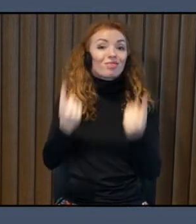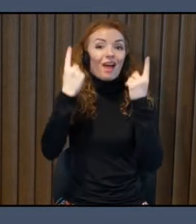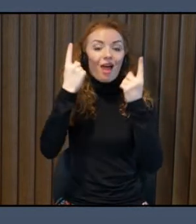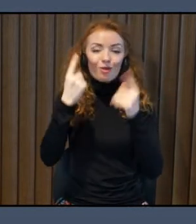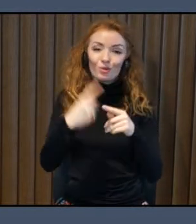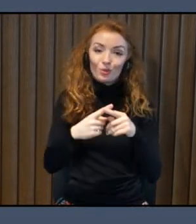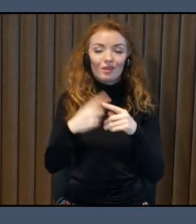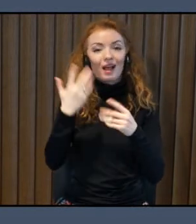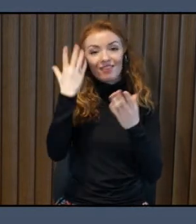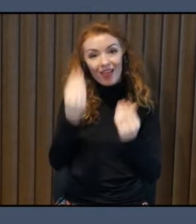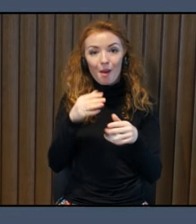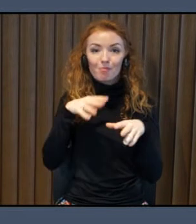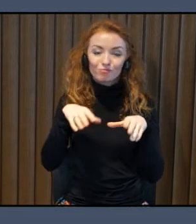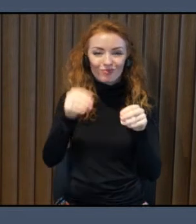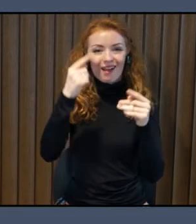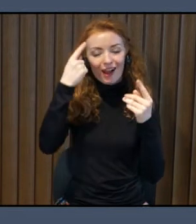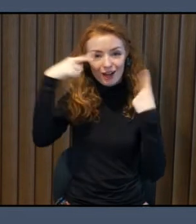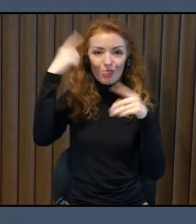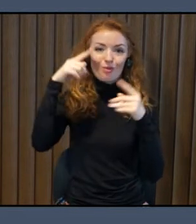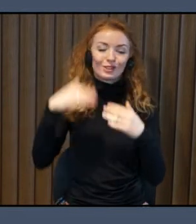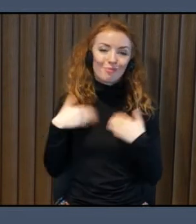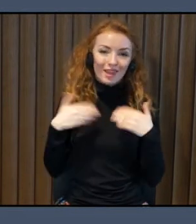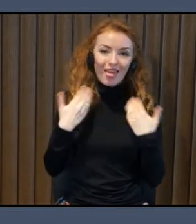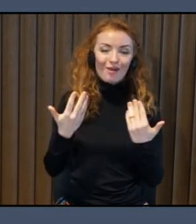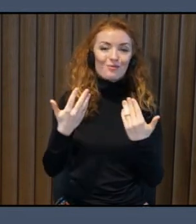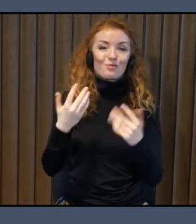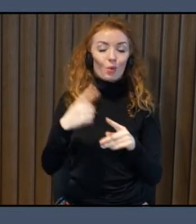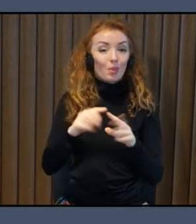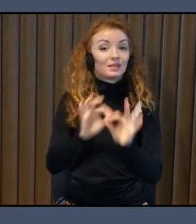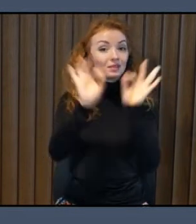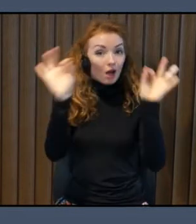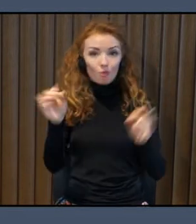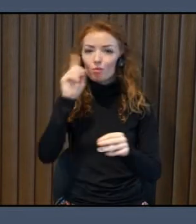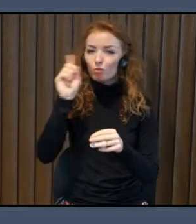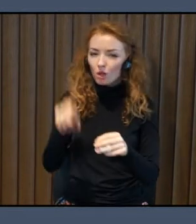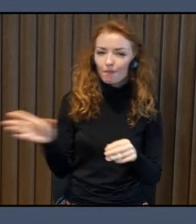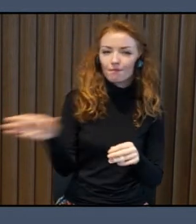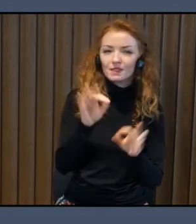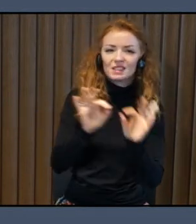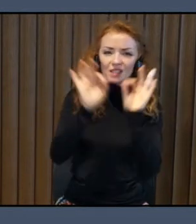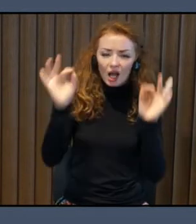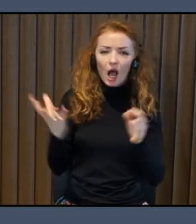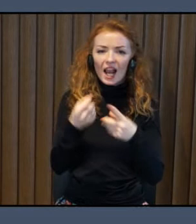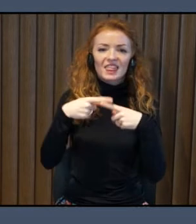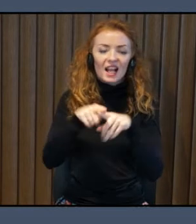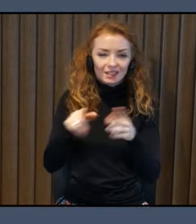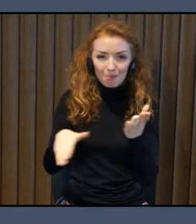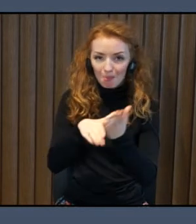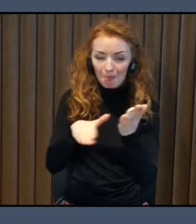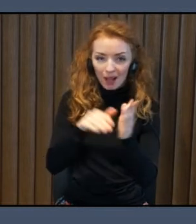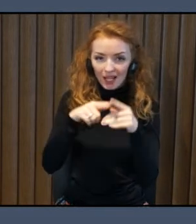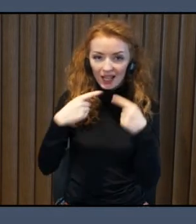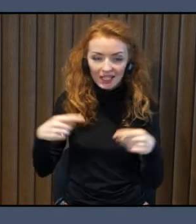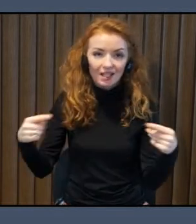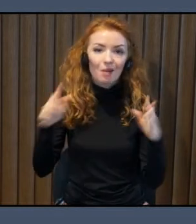can develop their talents and fill their day with something pleasant. So everything starts,